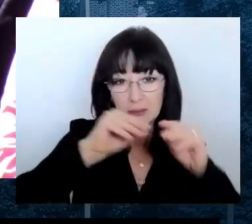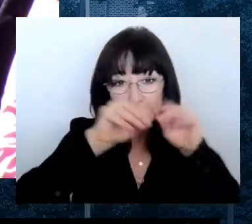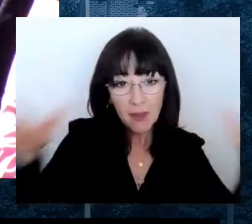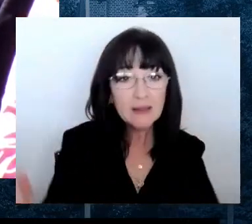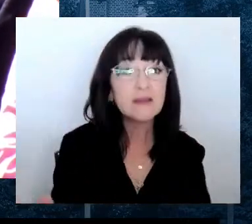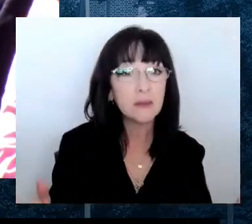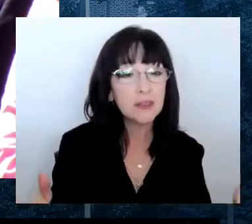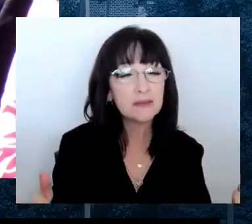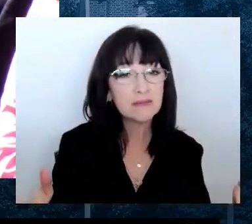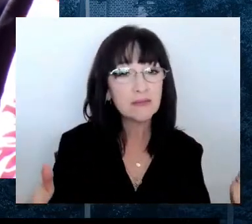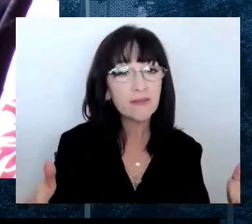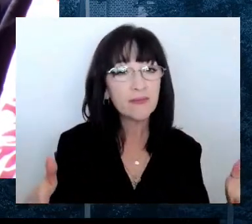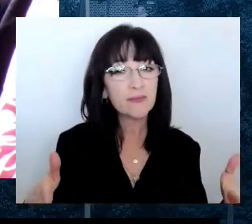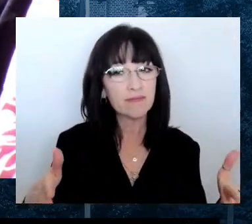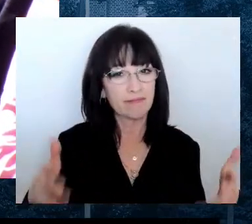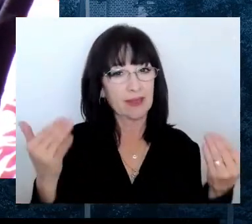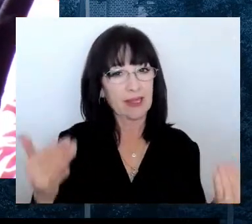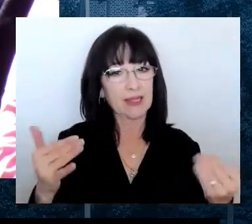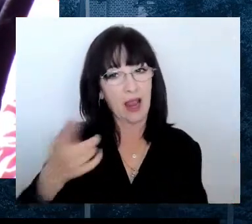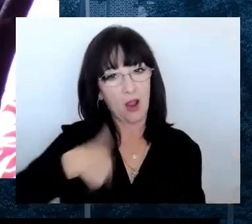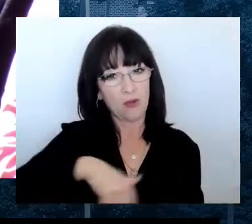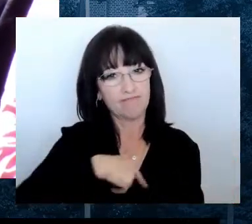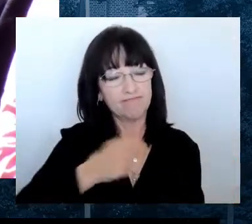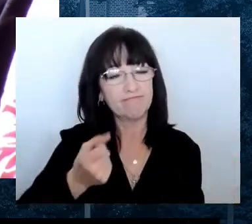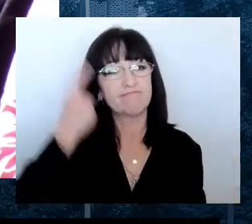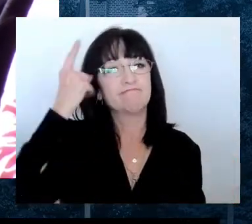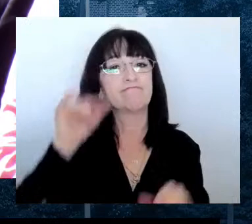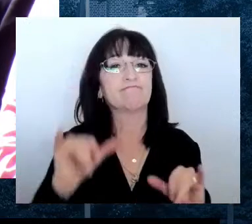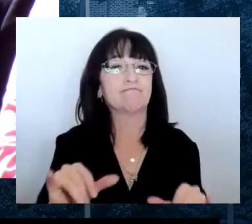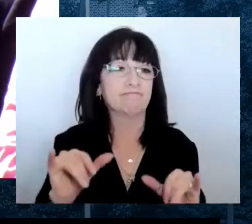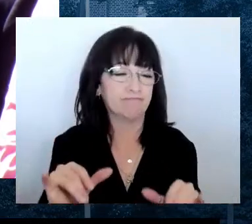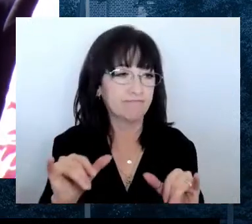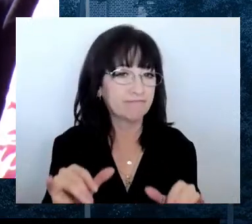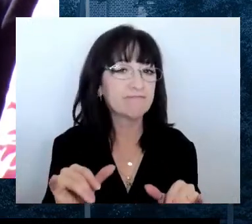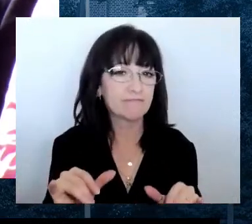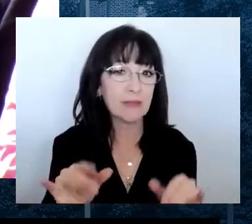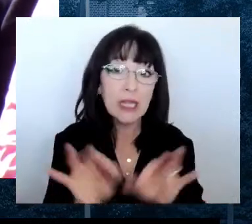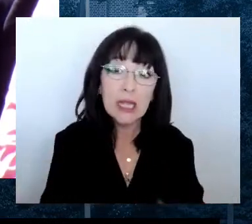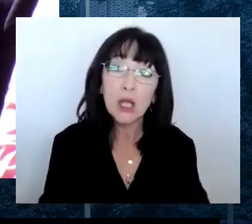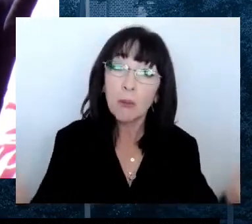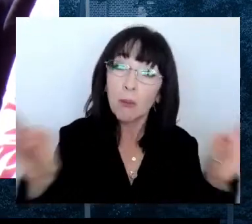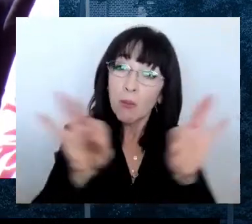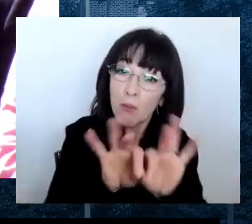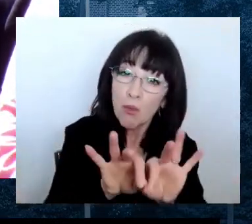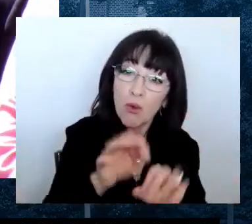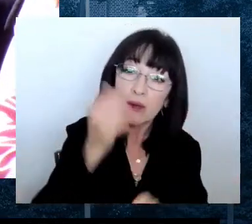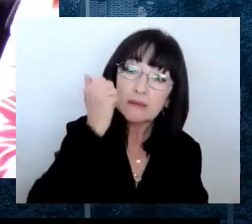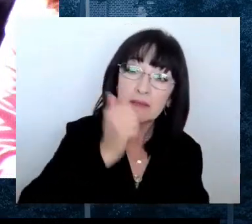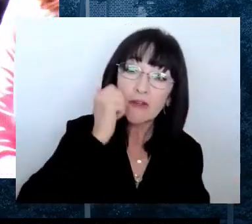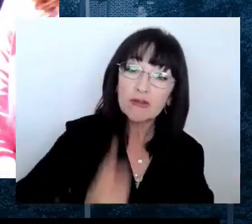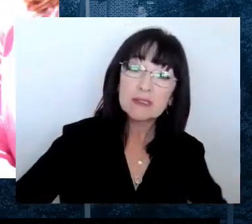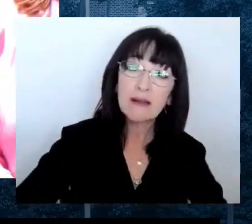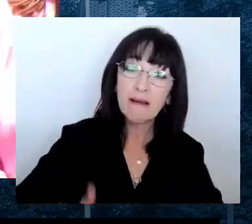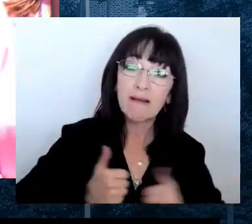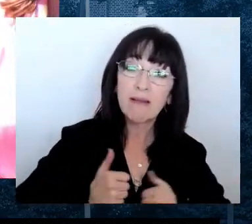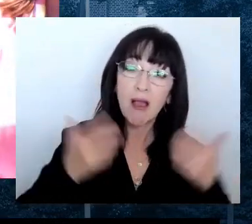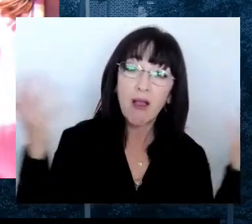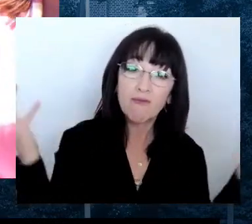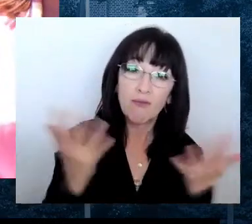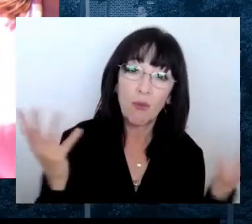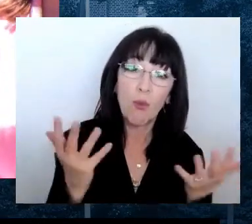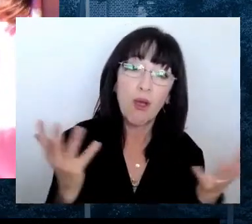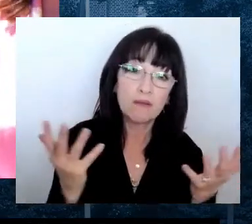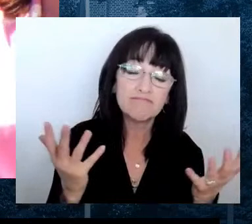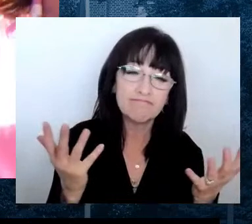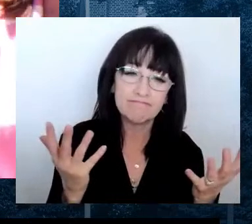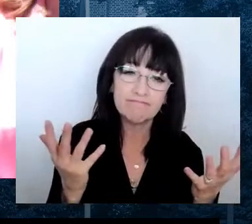strong reminder of what's important to all of us, what really matters. And I'm proud